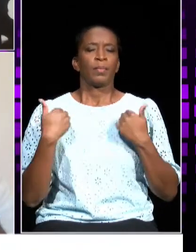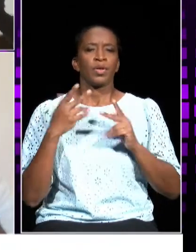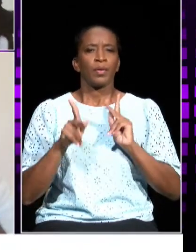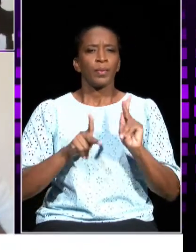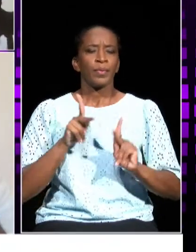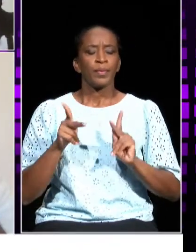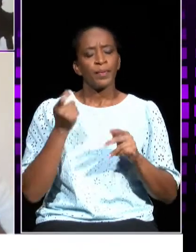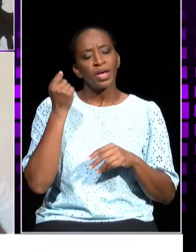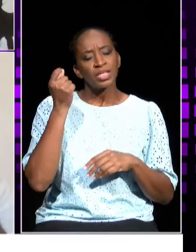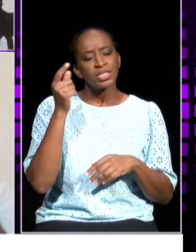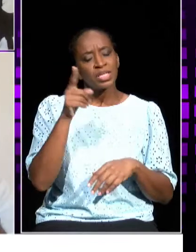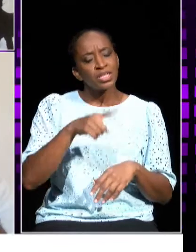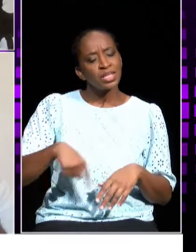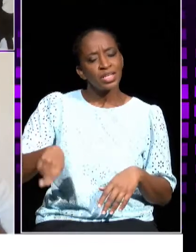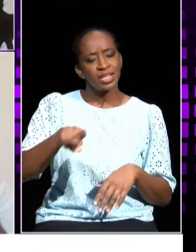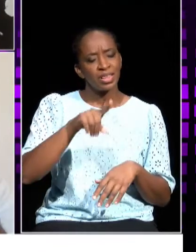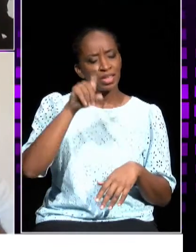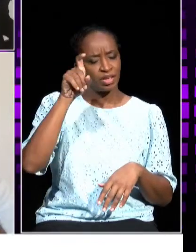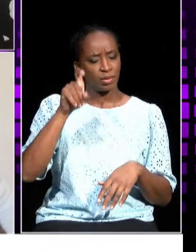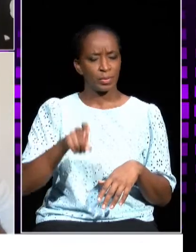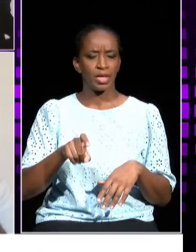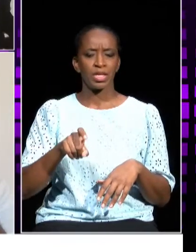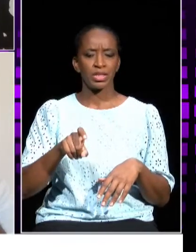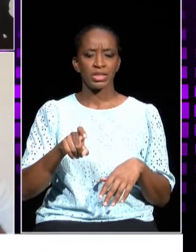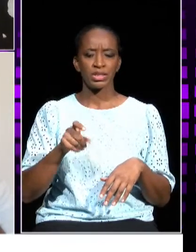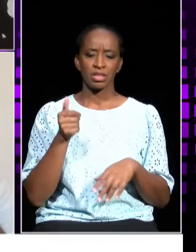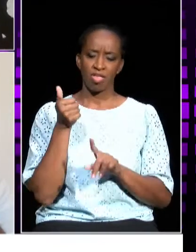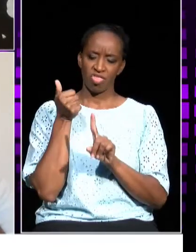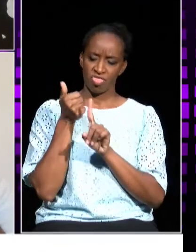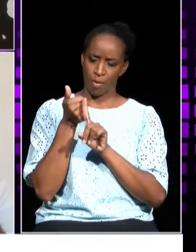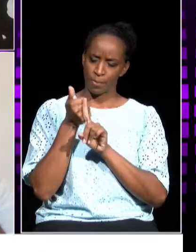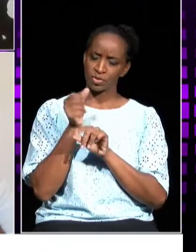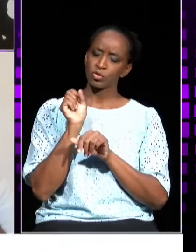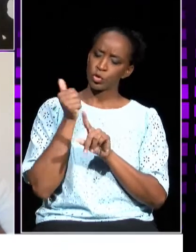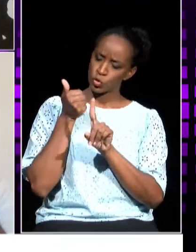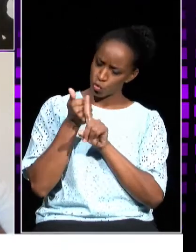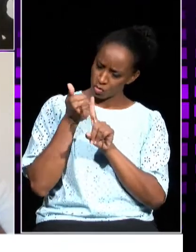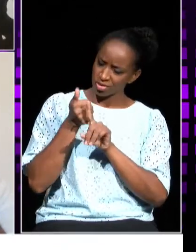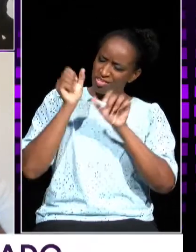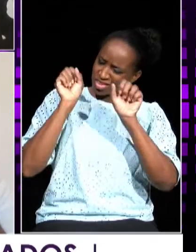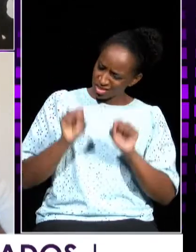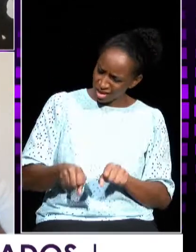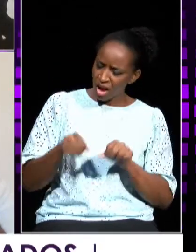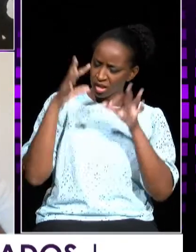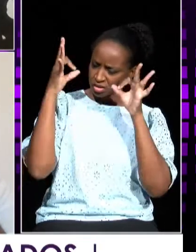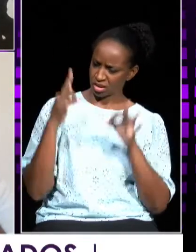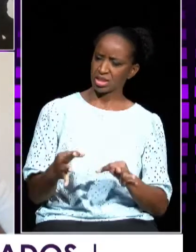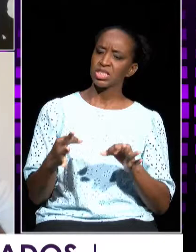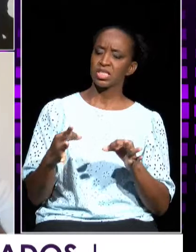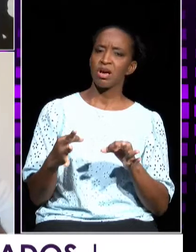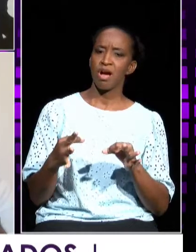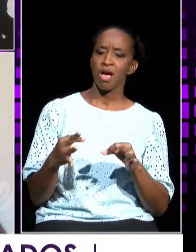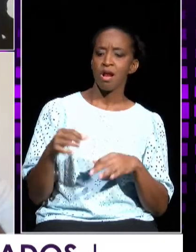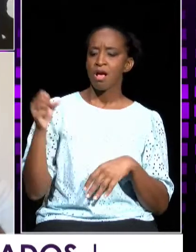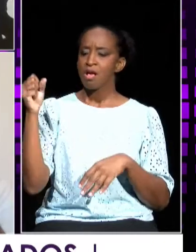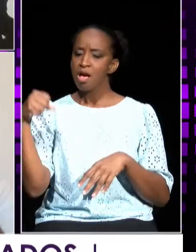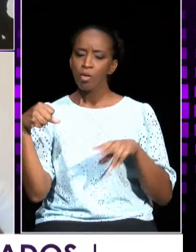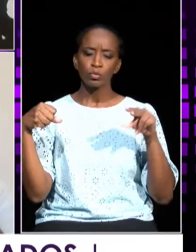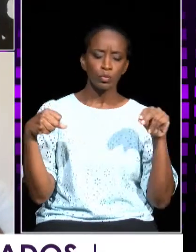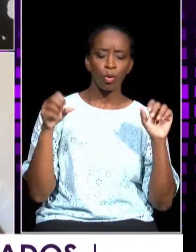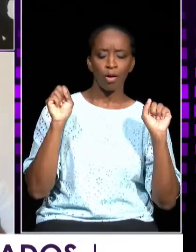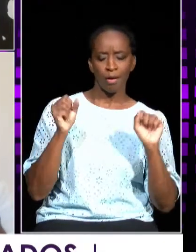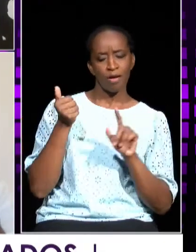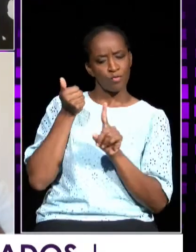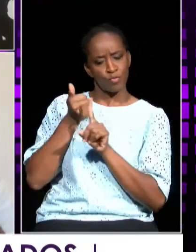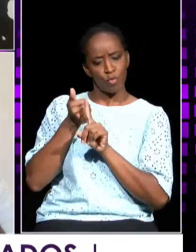You know, CBC did an ad just a couple years ago. I remember seeing it a lot when I was at school. I have the power of choice. I can make the